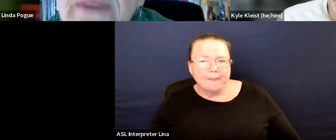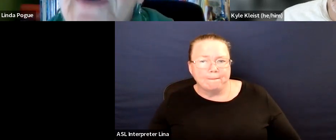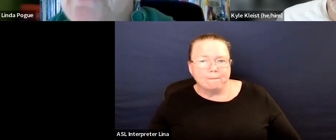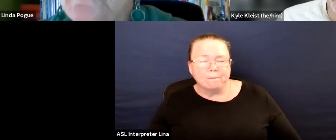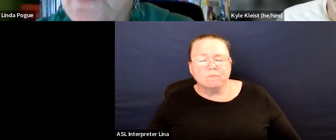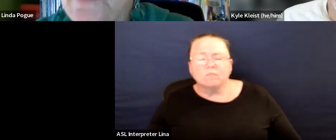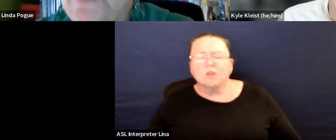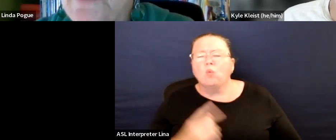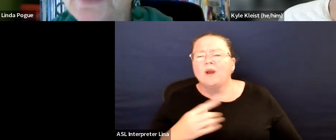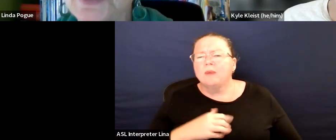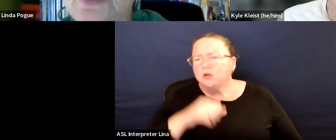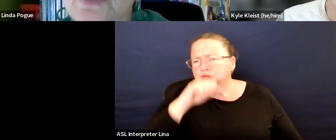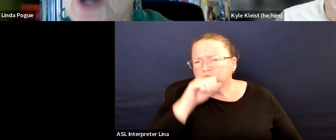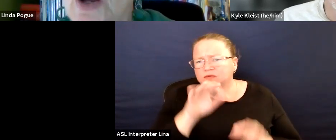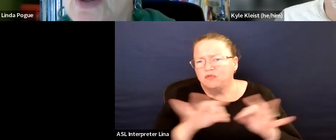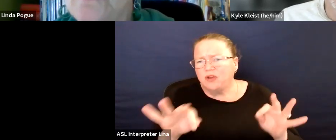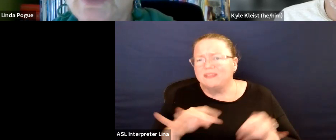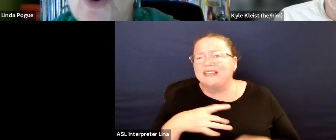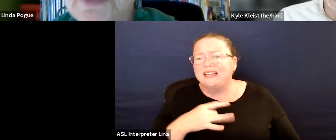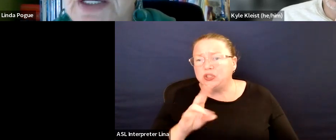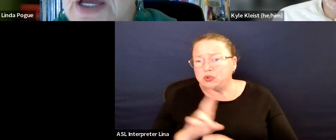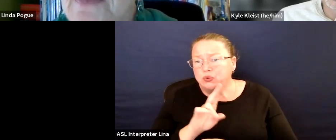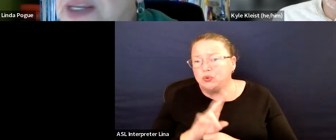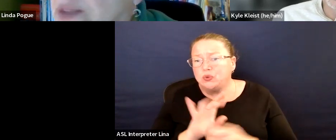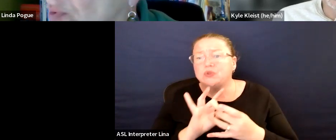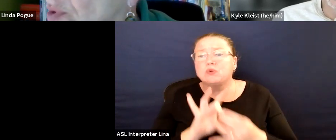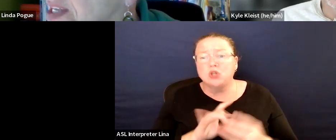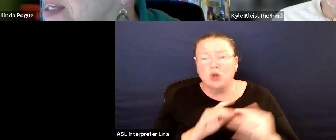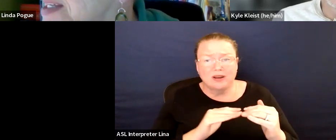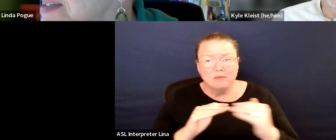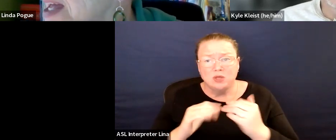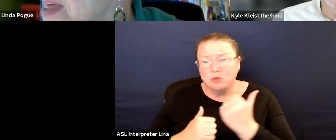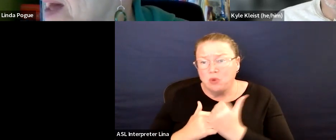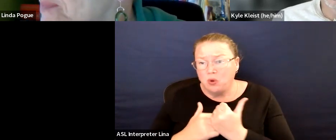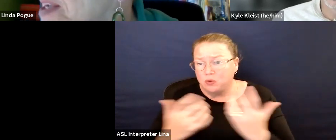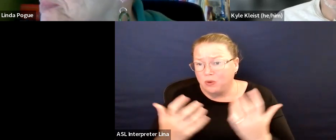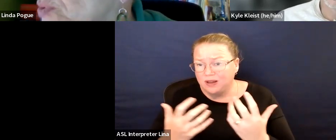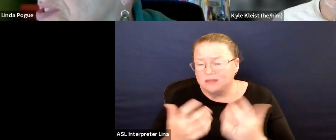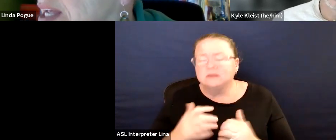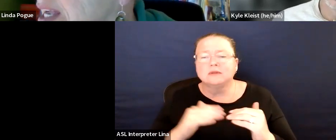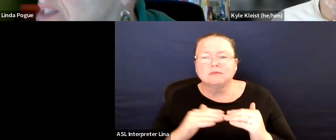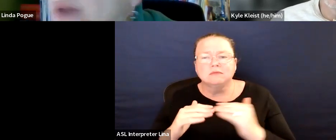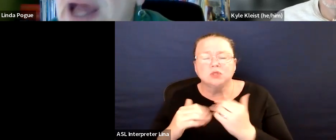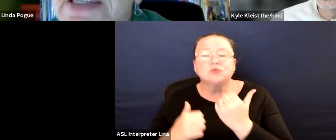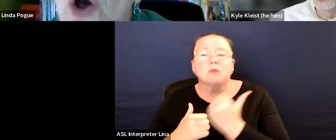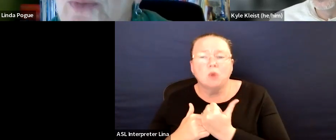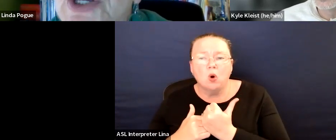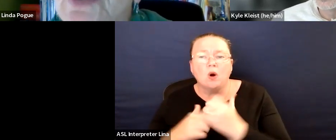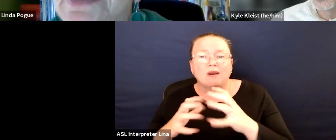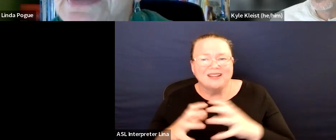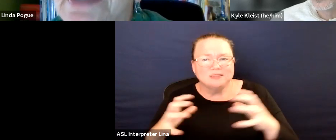One of my favorite phrases I like to use regarding peer support is that peer support